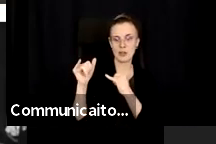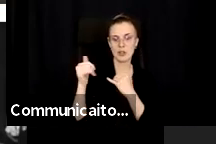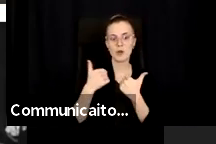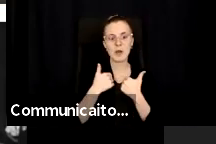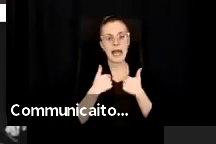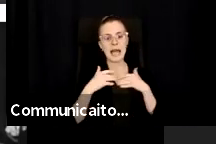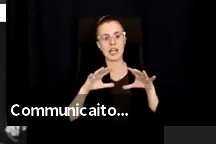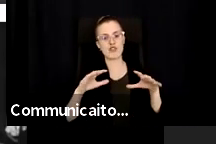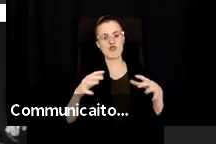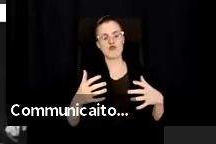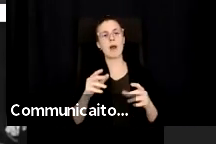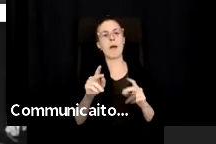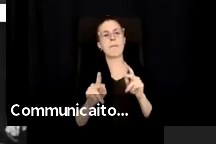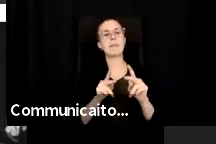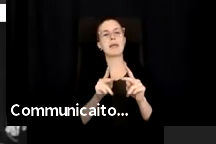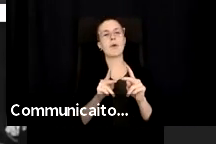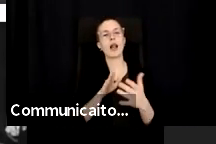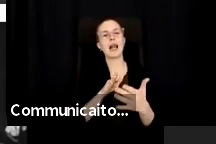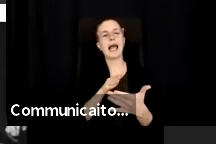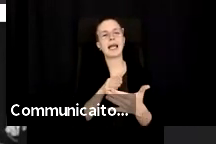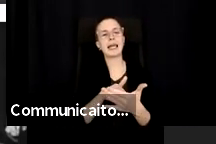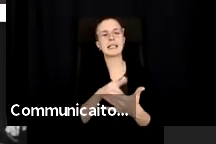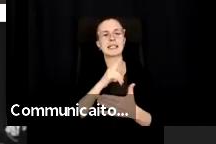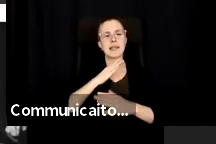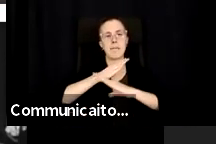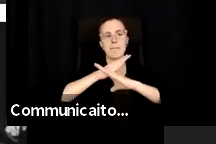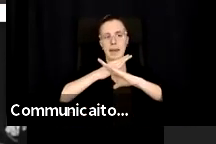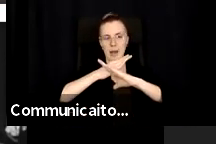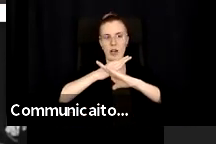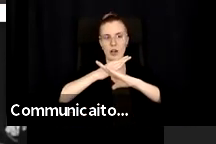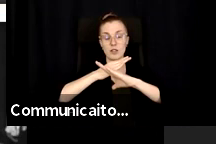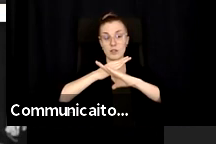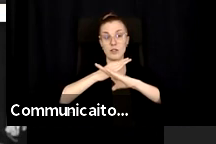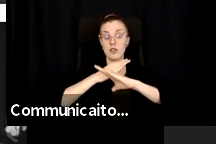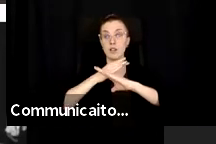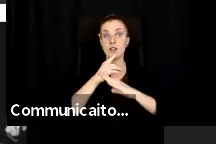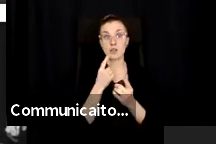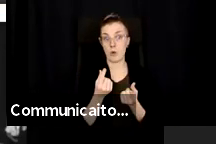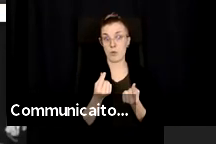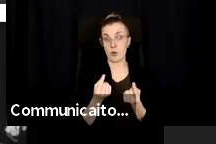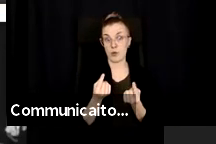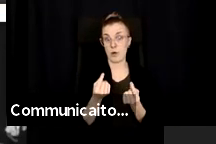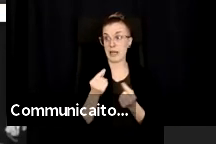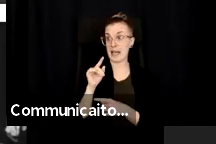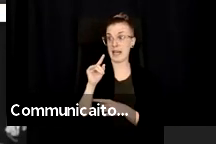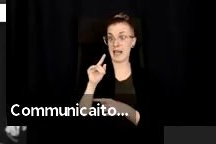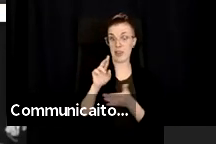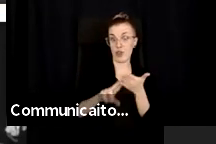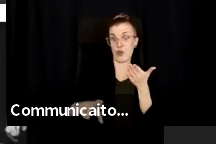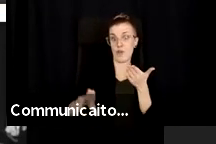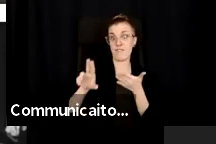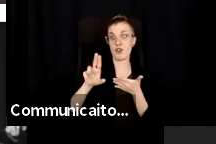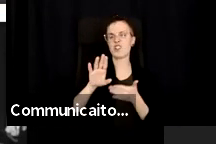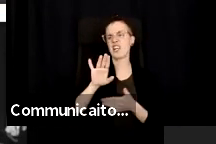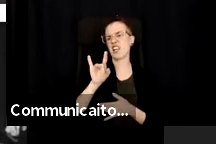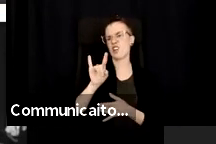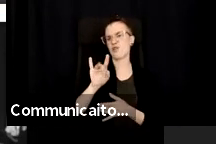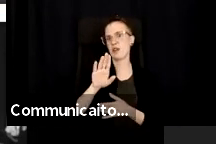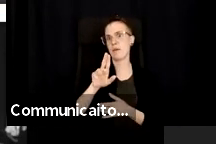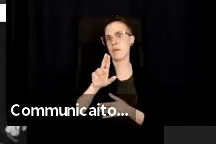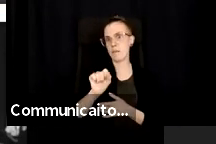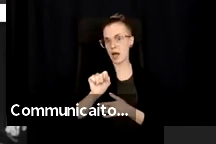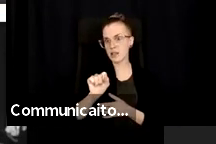Barriers, where we tried to get the transit system at the university, the UT buses, to